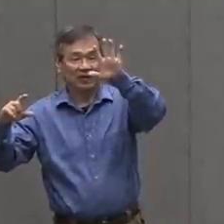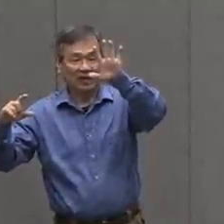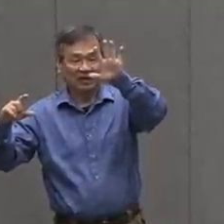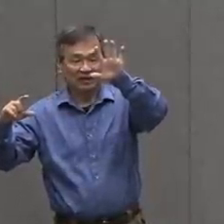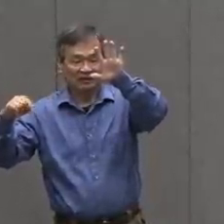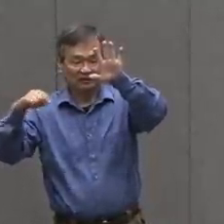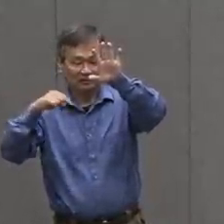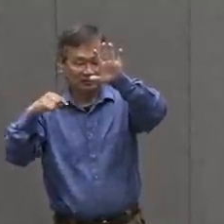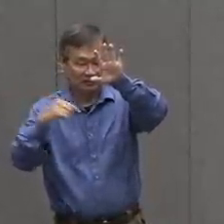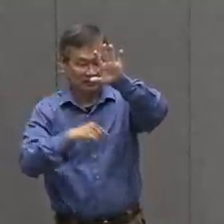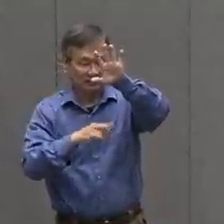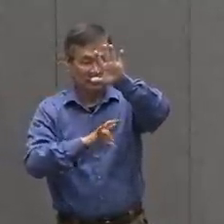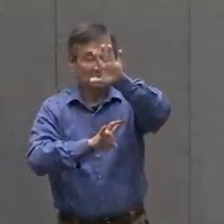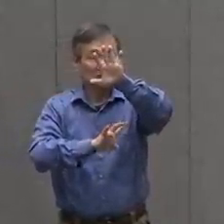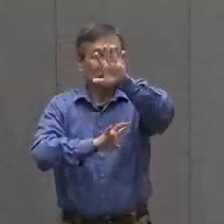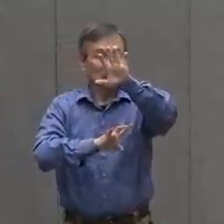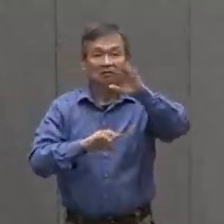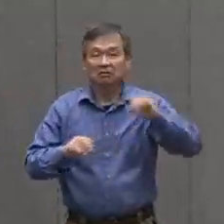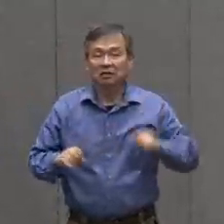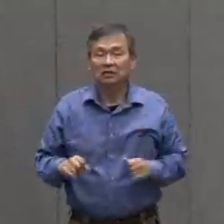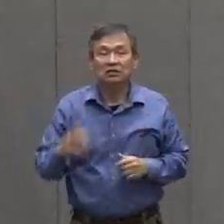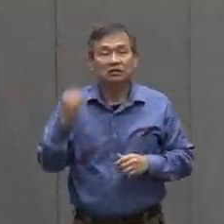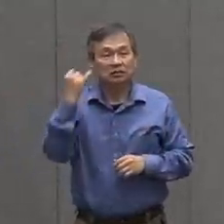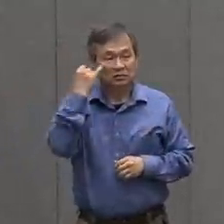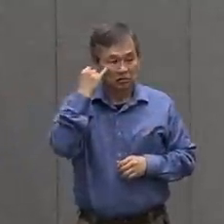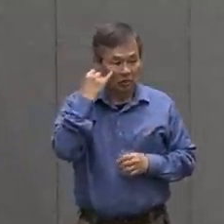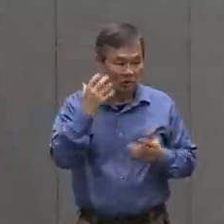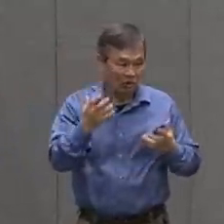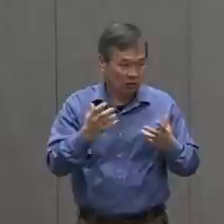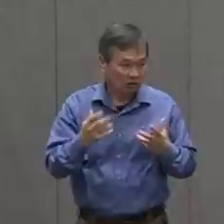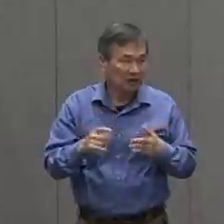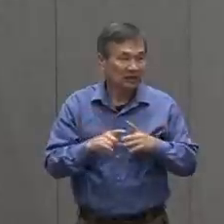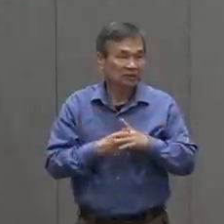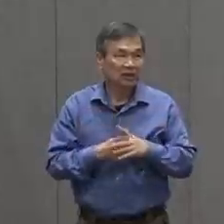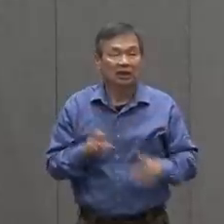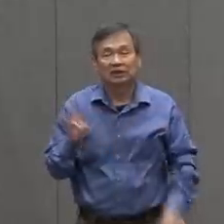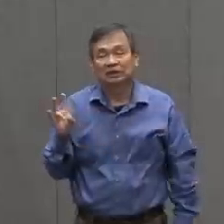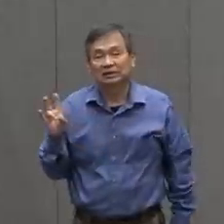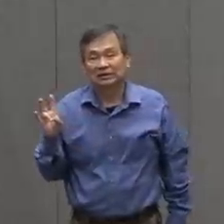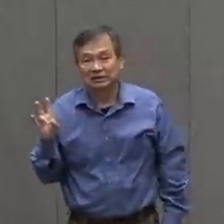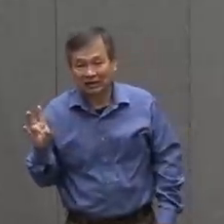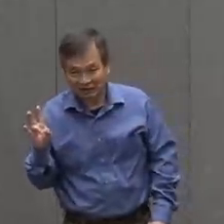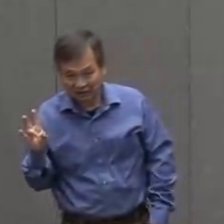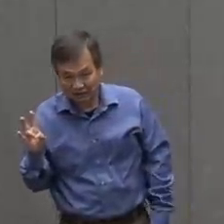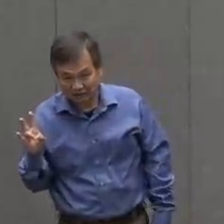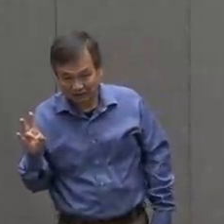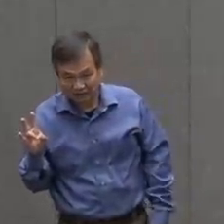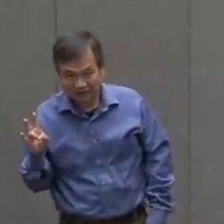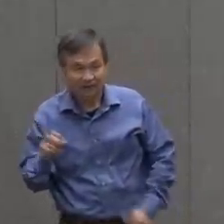What if I change that? What if I want to start this time with 7